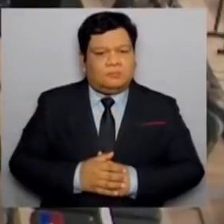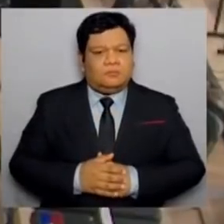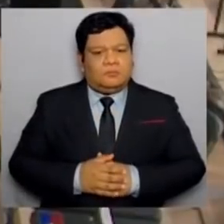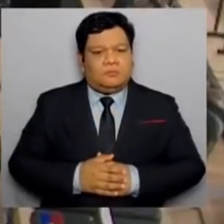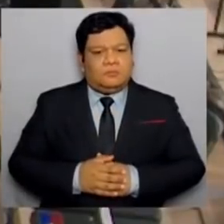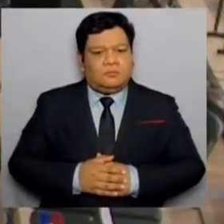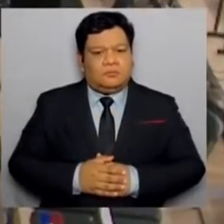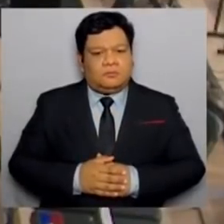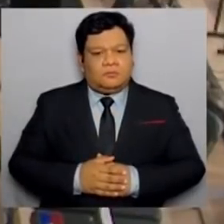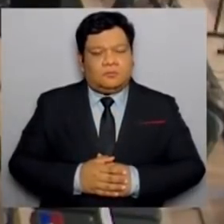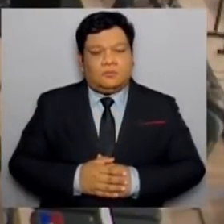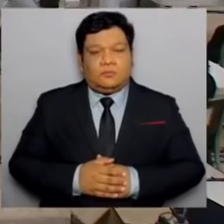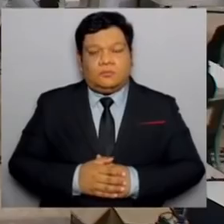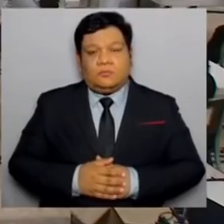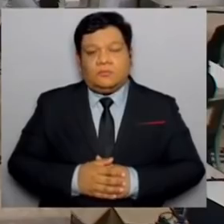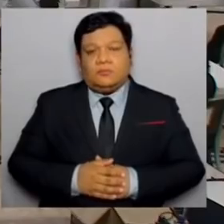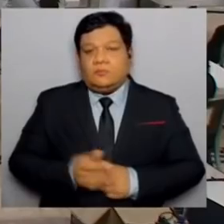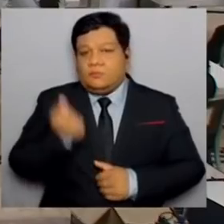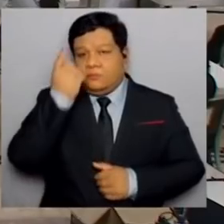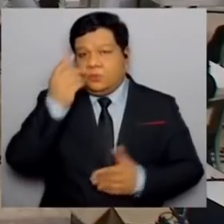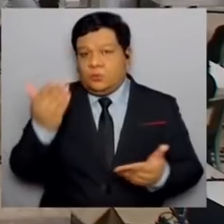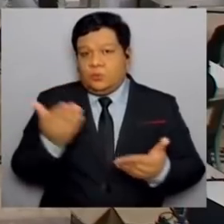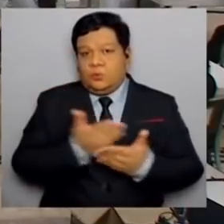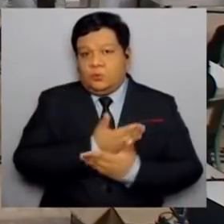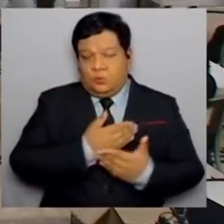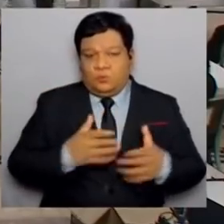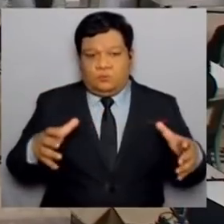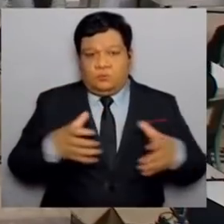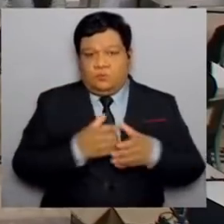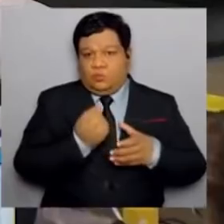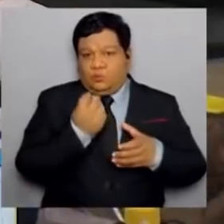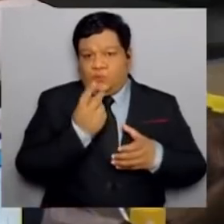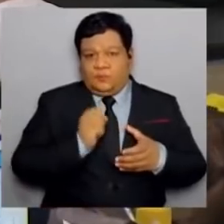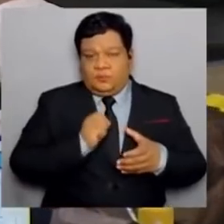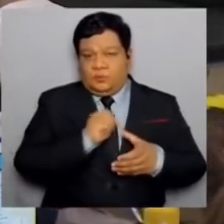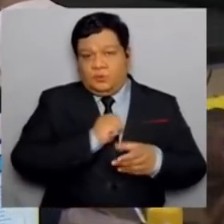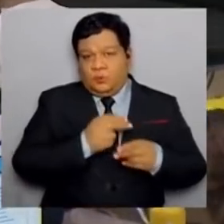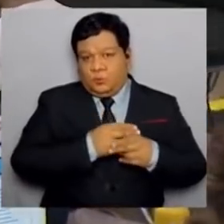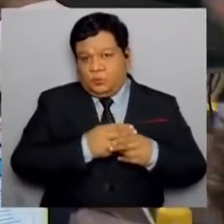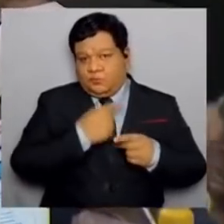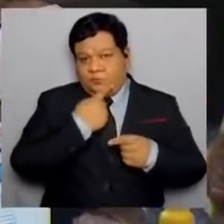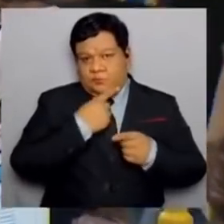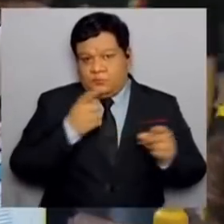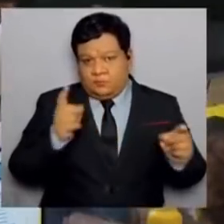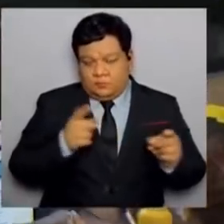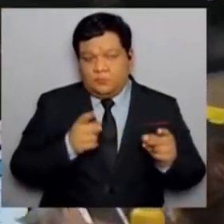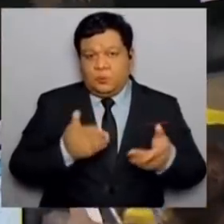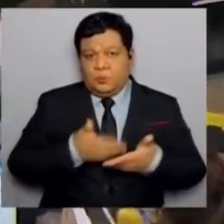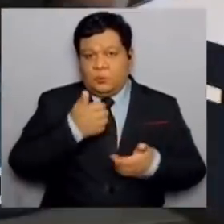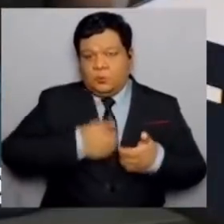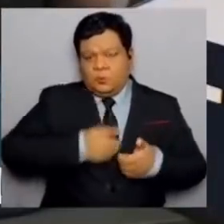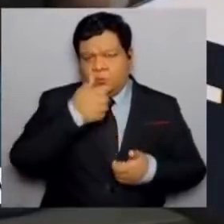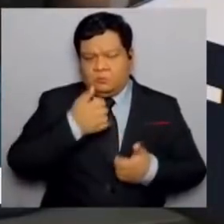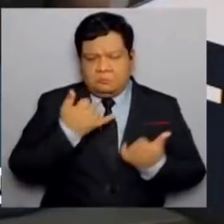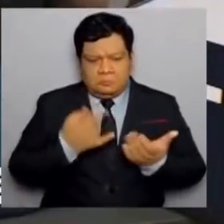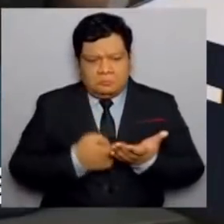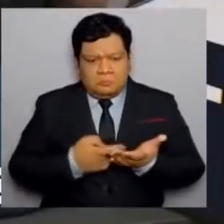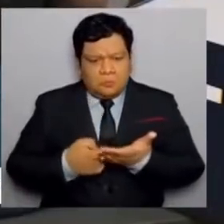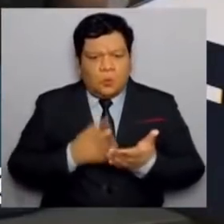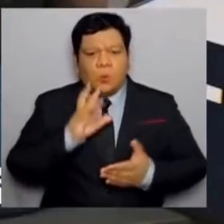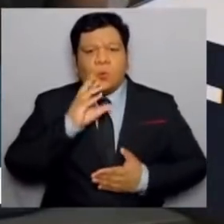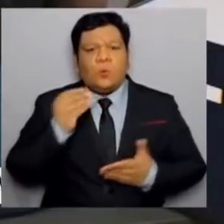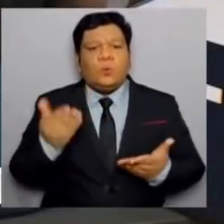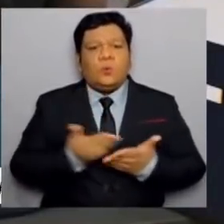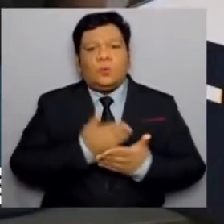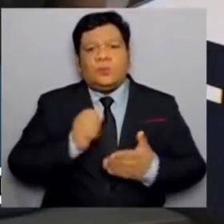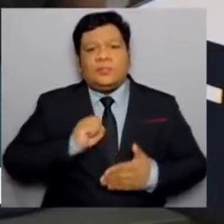With a new batch of 12 senators soon to be proclaimed by the Commission on Elections, talks as to who will be the next Senate president start to heat